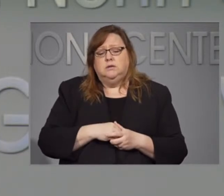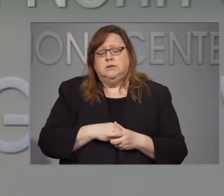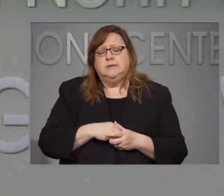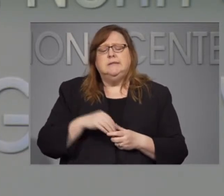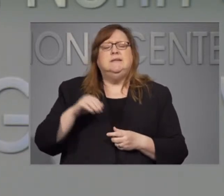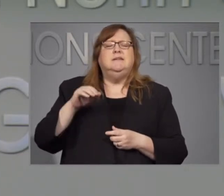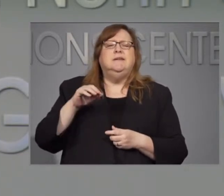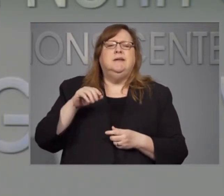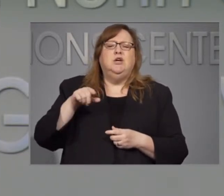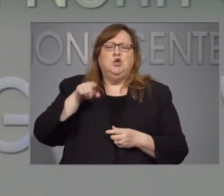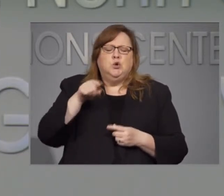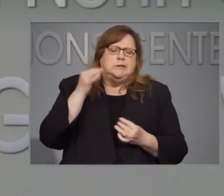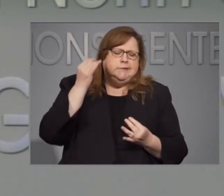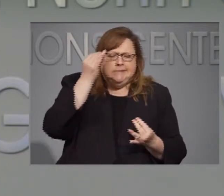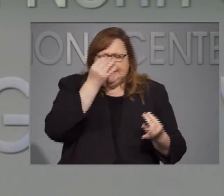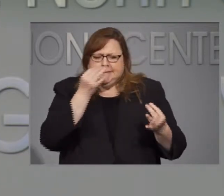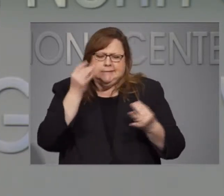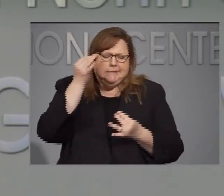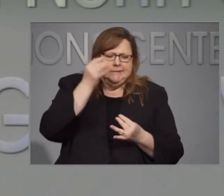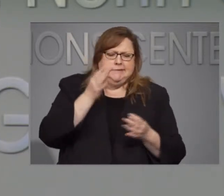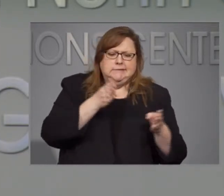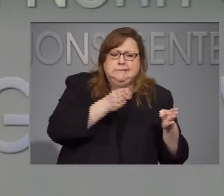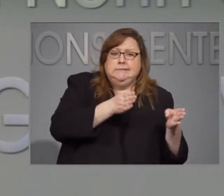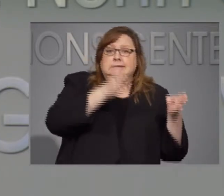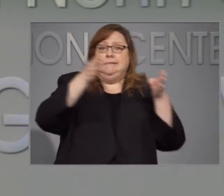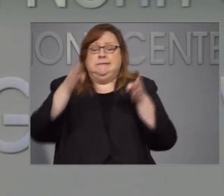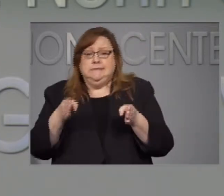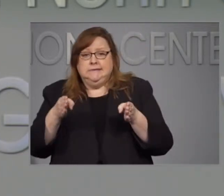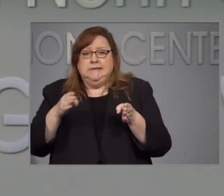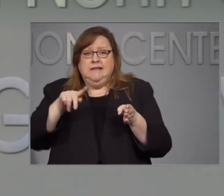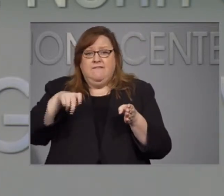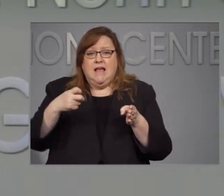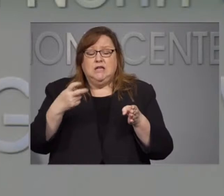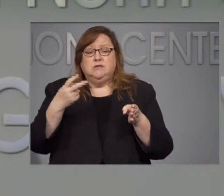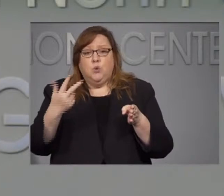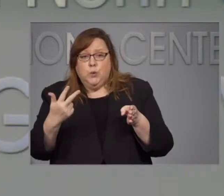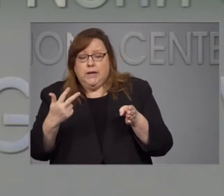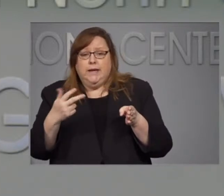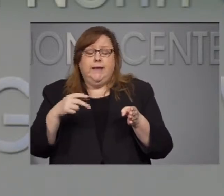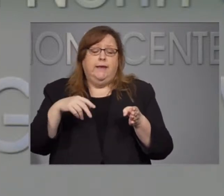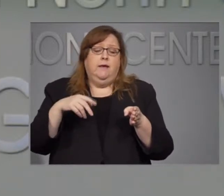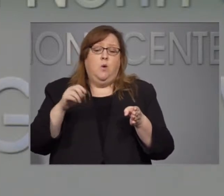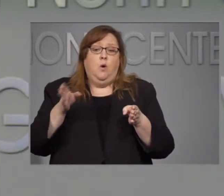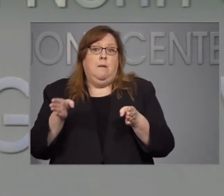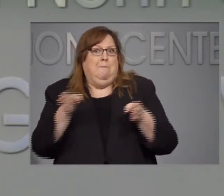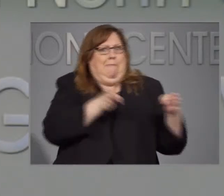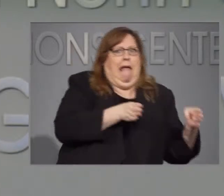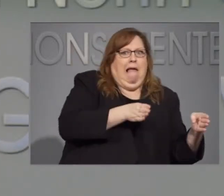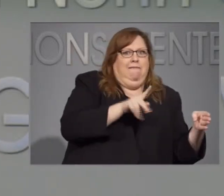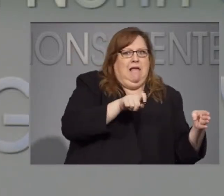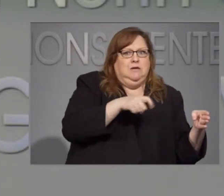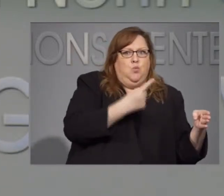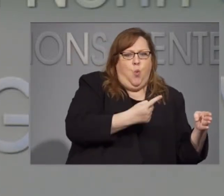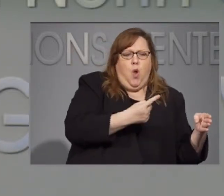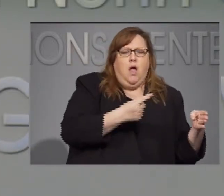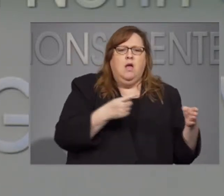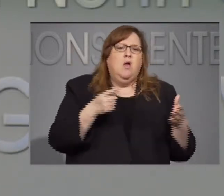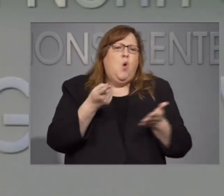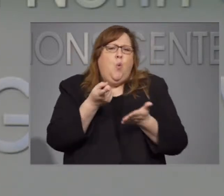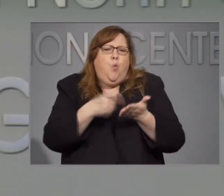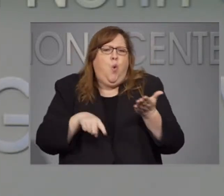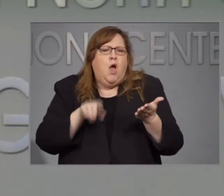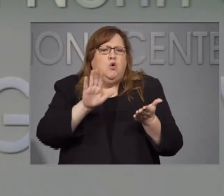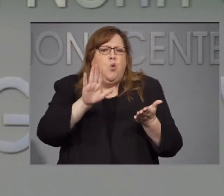phase 2 or even pivoting back to phase 1? Is it 2,000 cases a day, a 50% increase in cases? Is it a limit